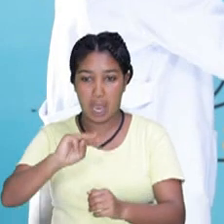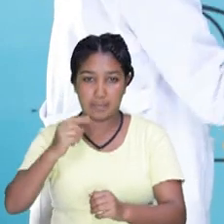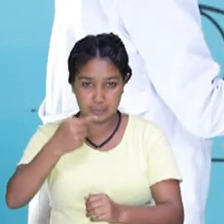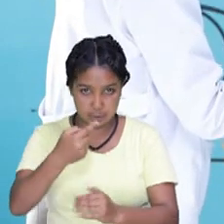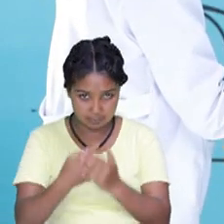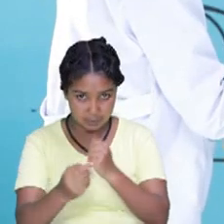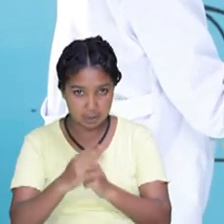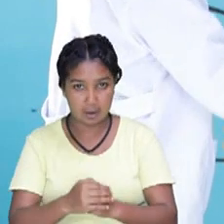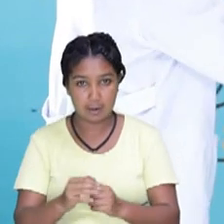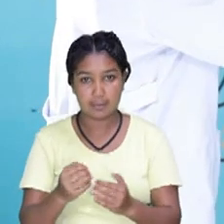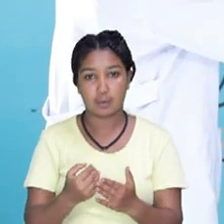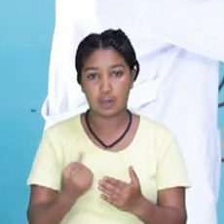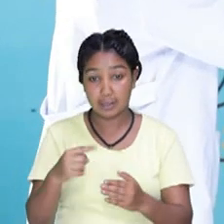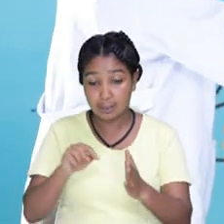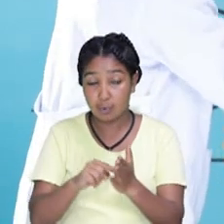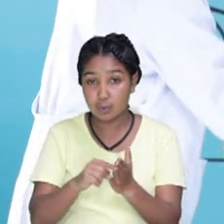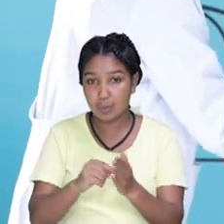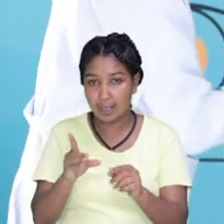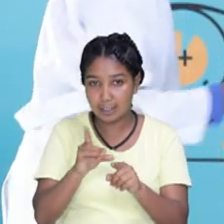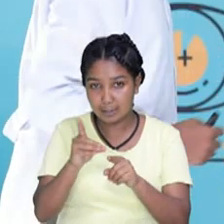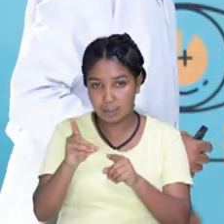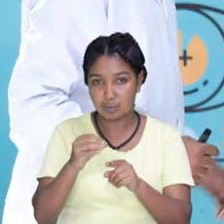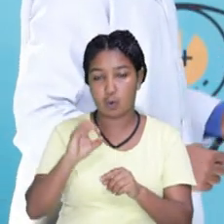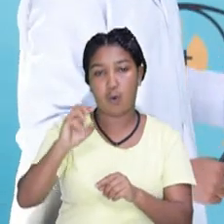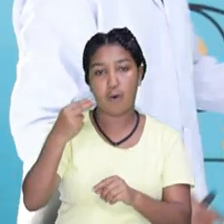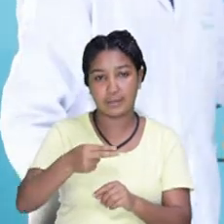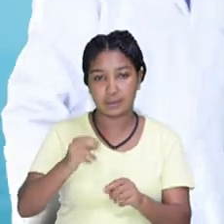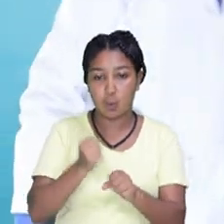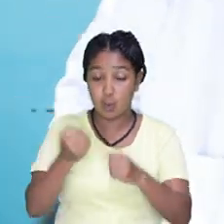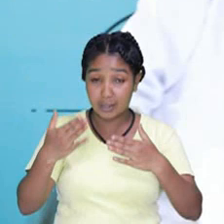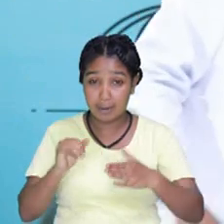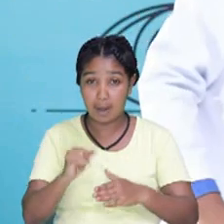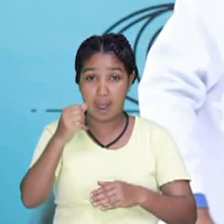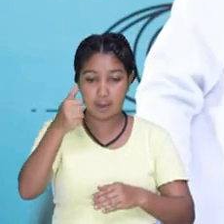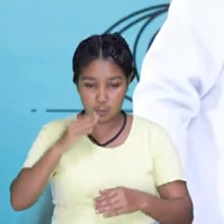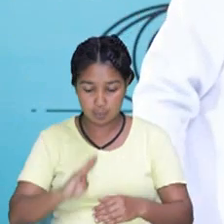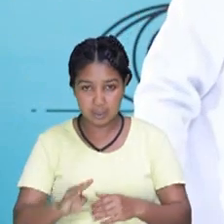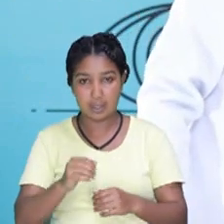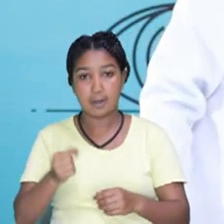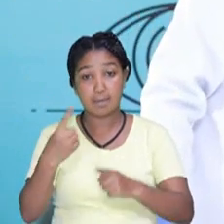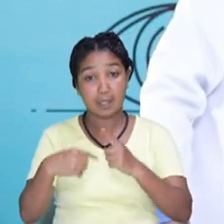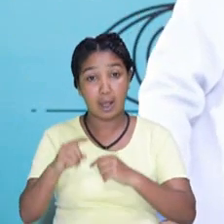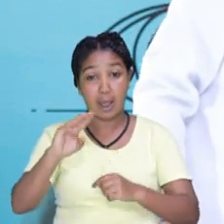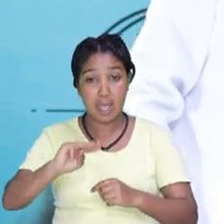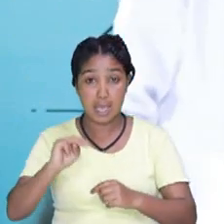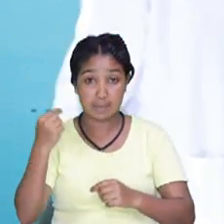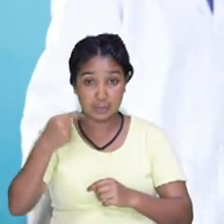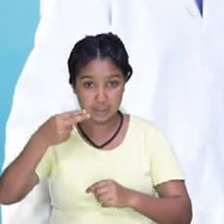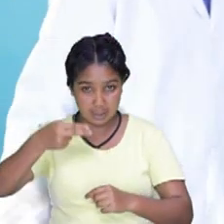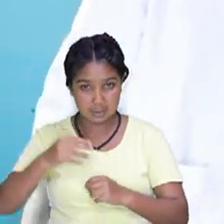mg, and at this point we have a displacement of h. Therefore, work done from A to B becomes